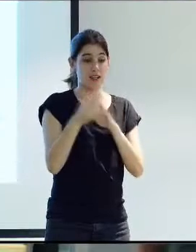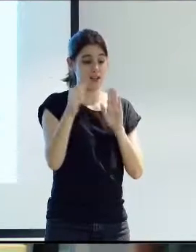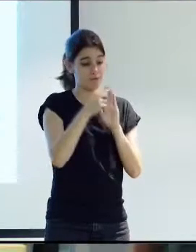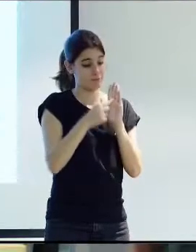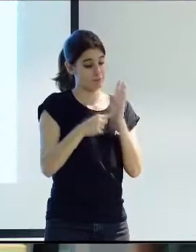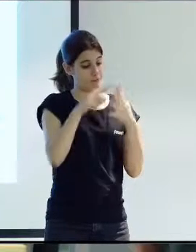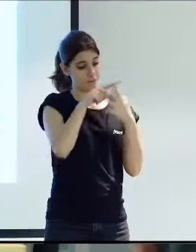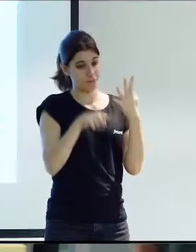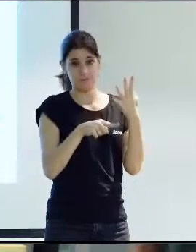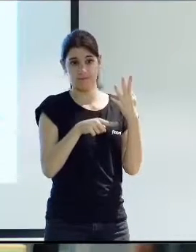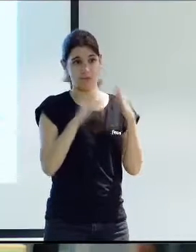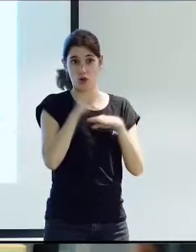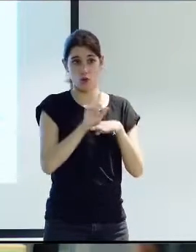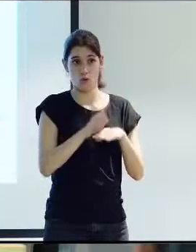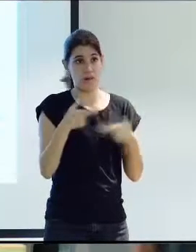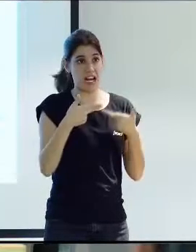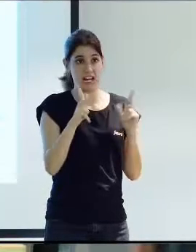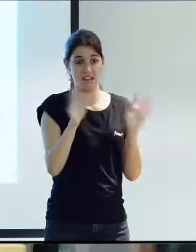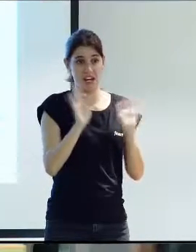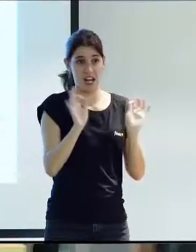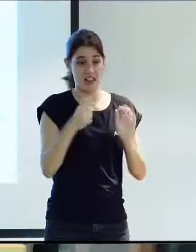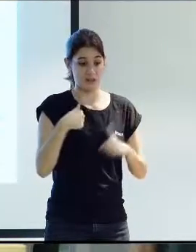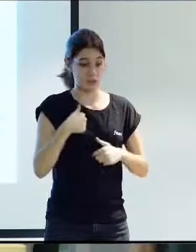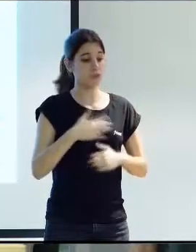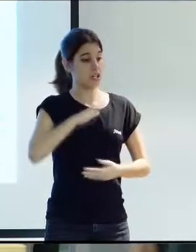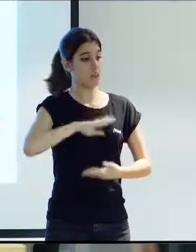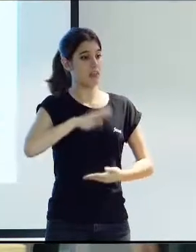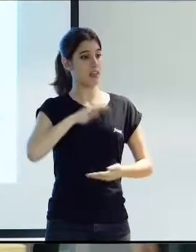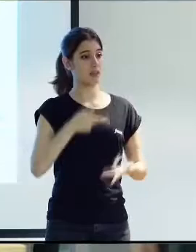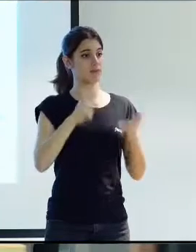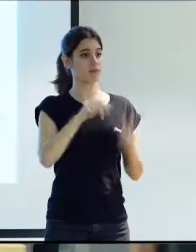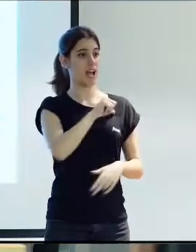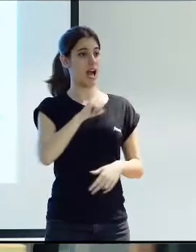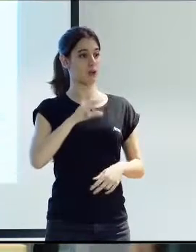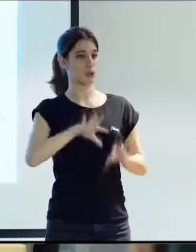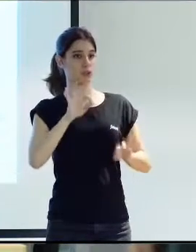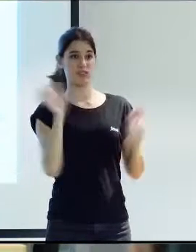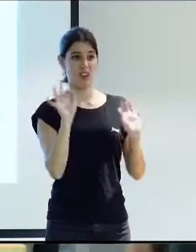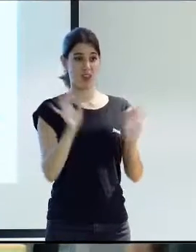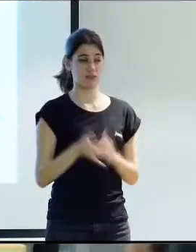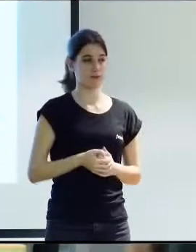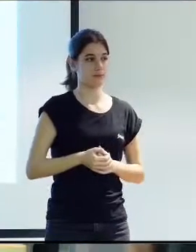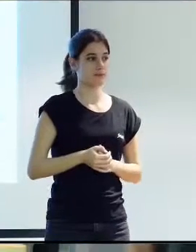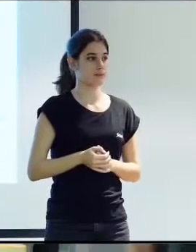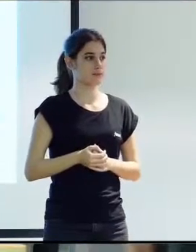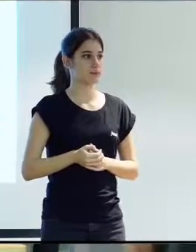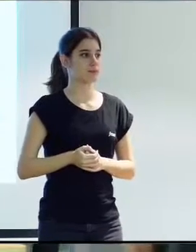therefore, neither are we free, neither do we enjoy